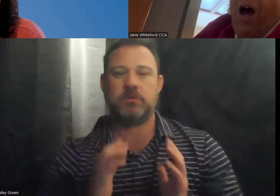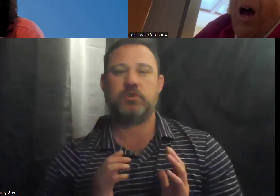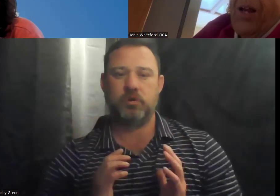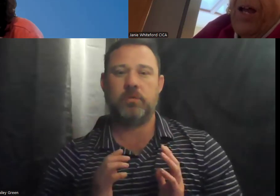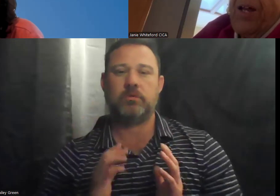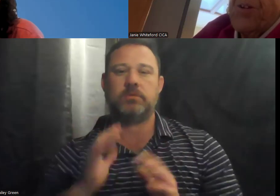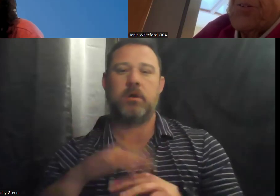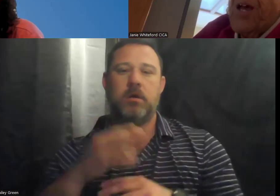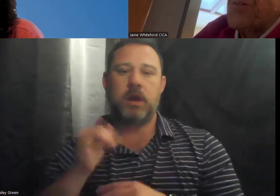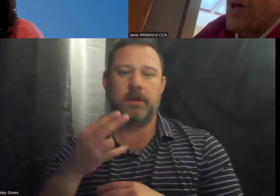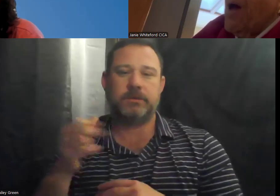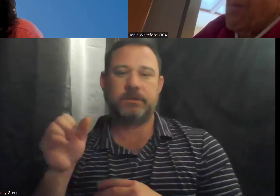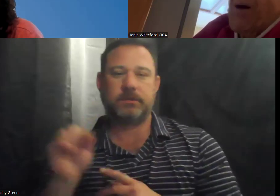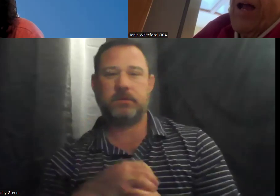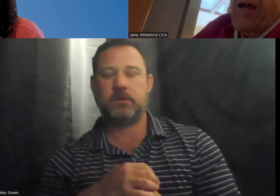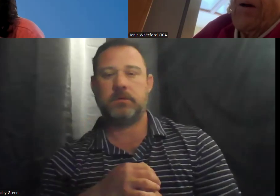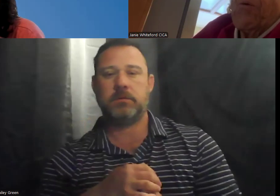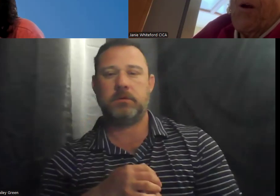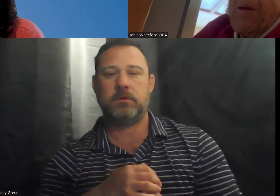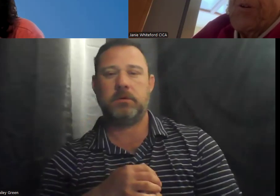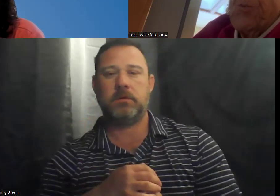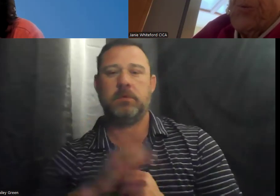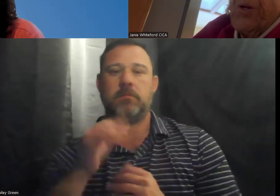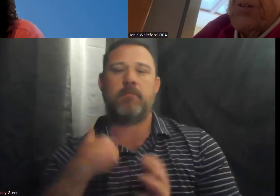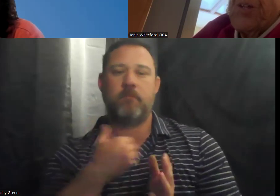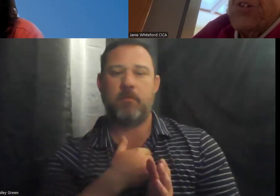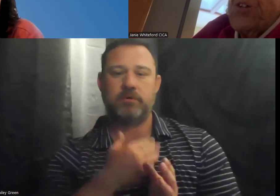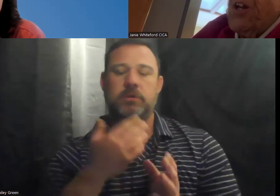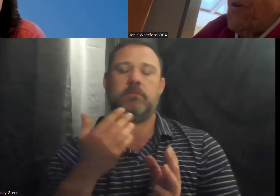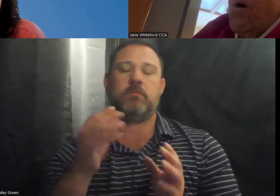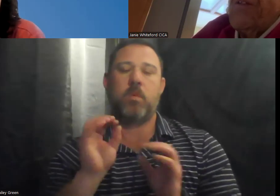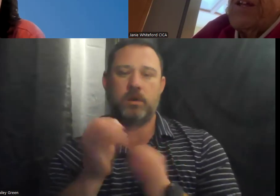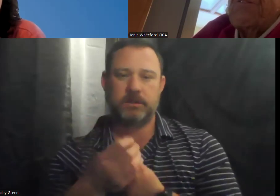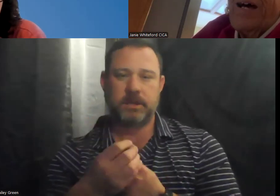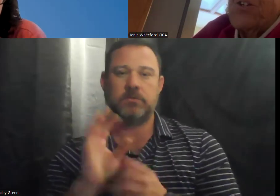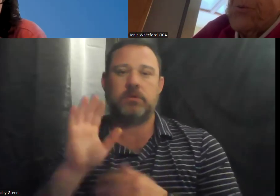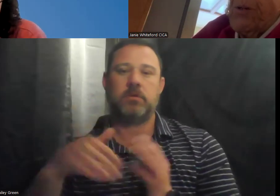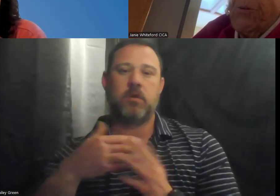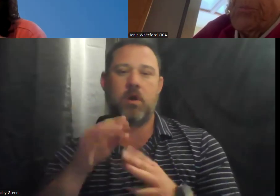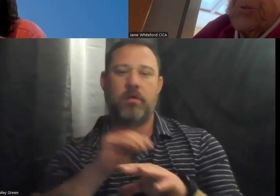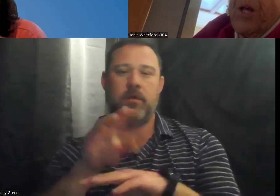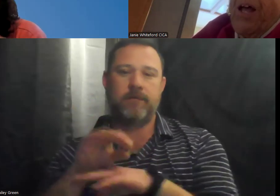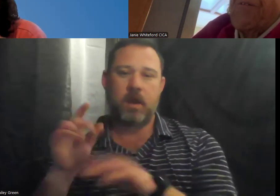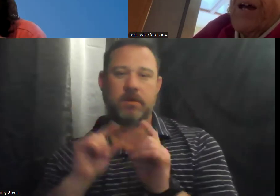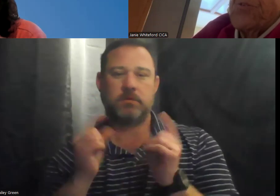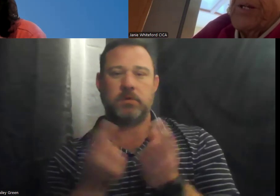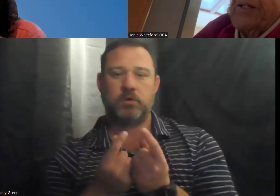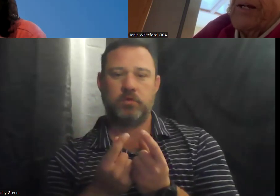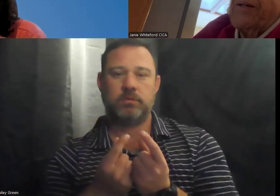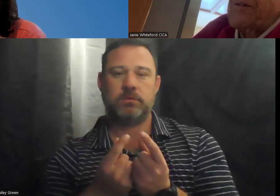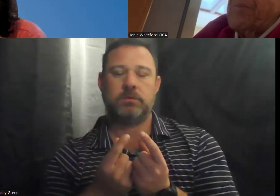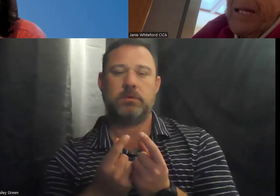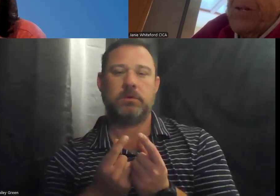consumers on IHSS. We're a membership organization of all the advisory groups,